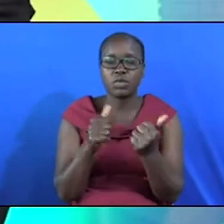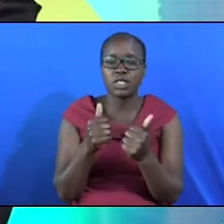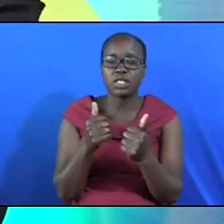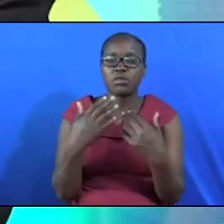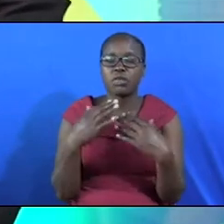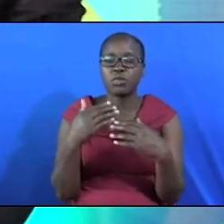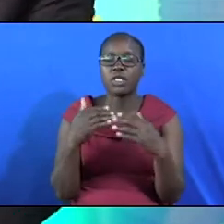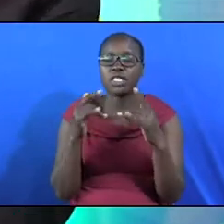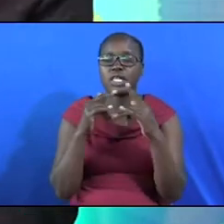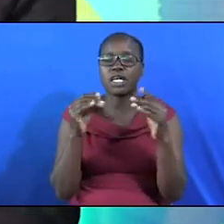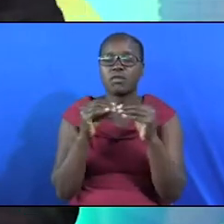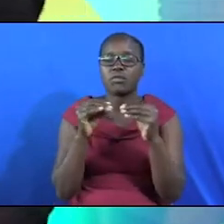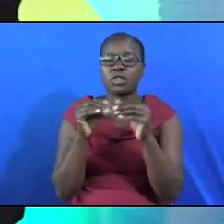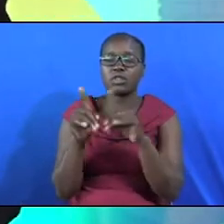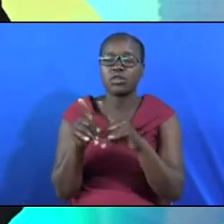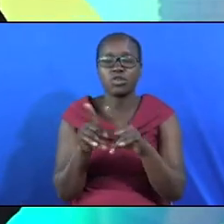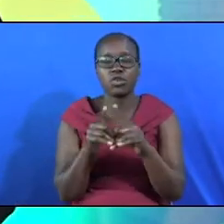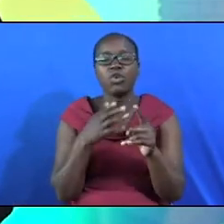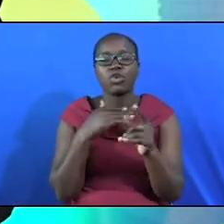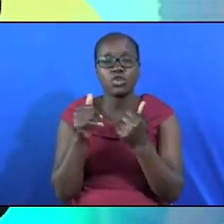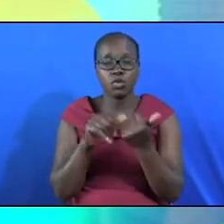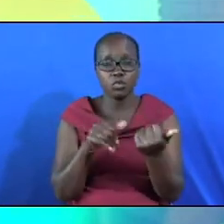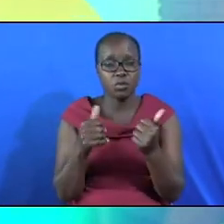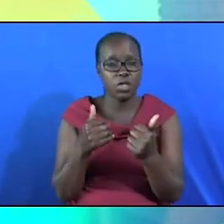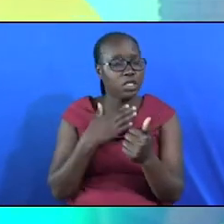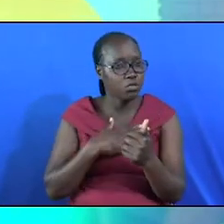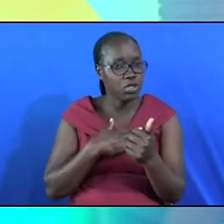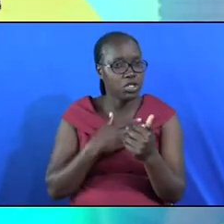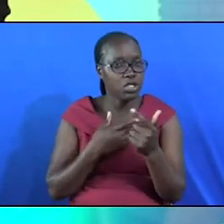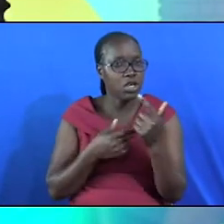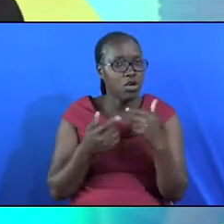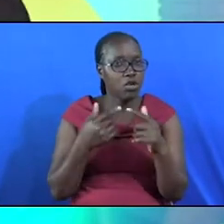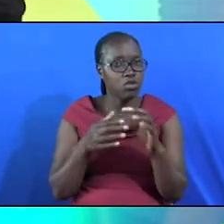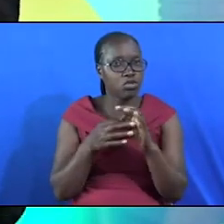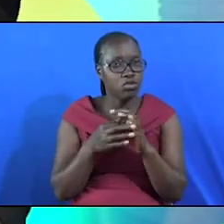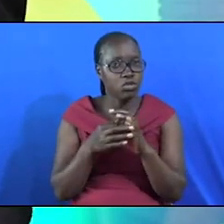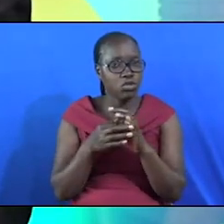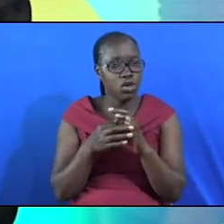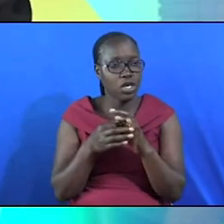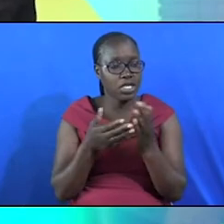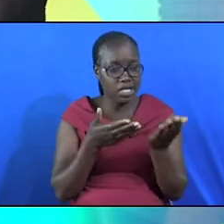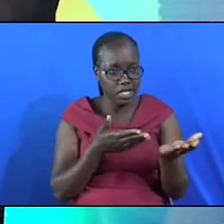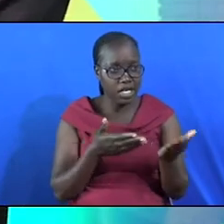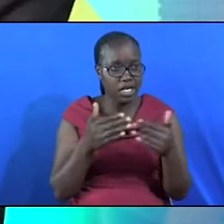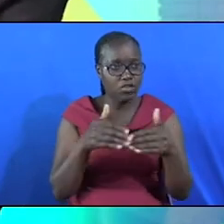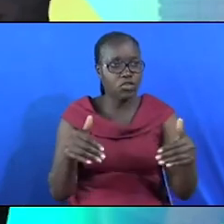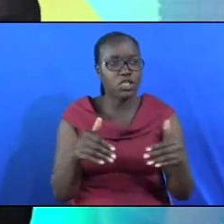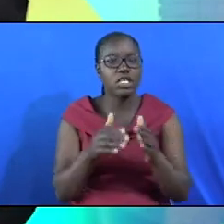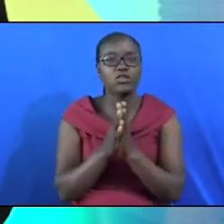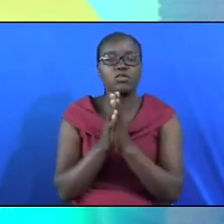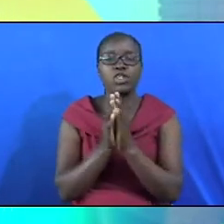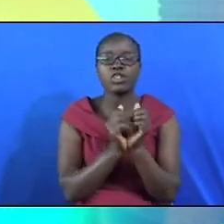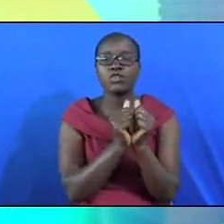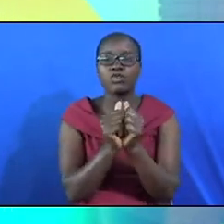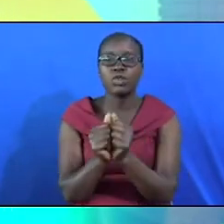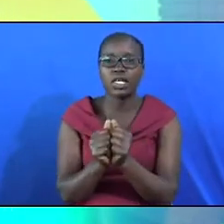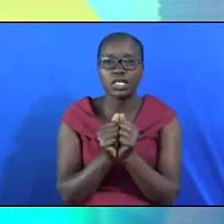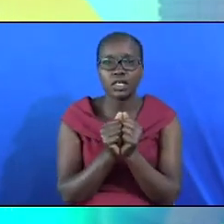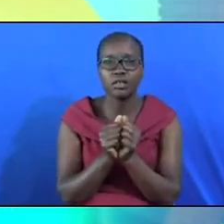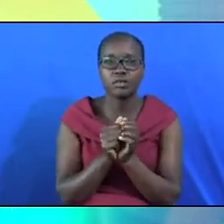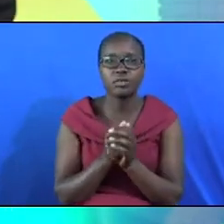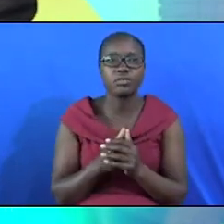people during the camp meeting, you also want to be baptized, please also join me on the pulpit as we pray together, as